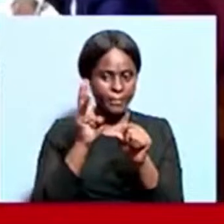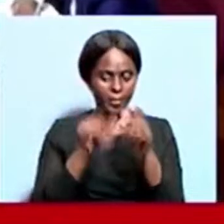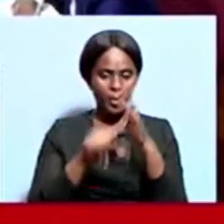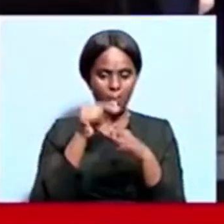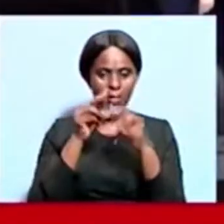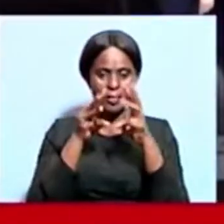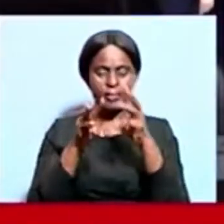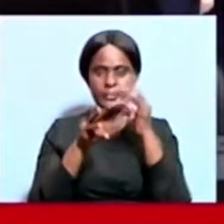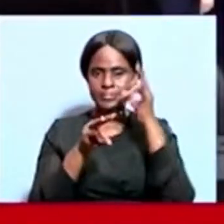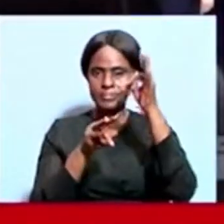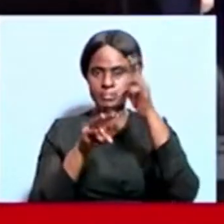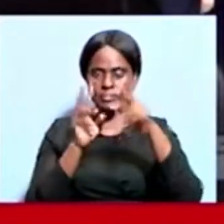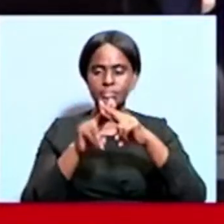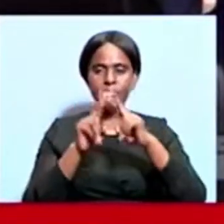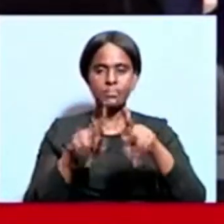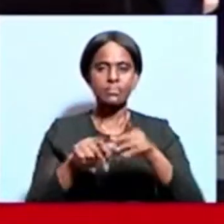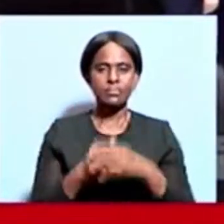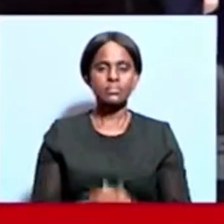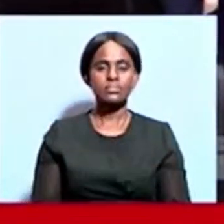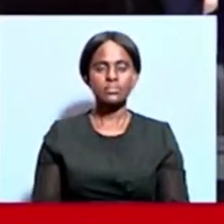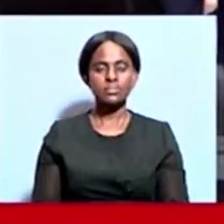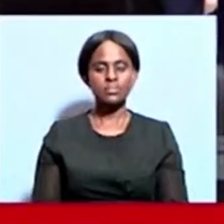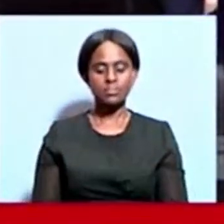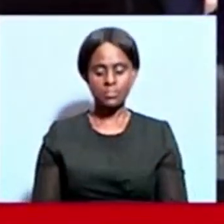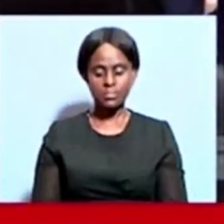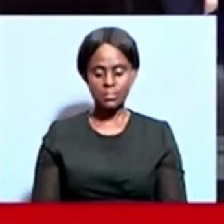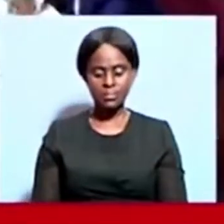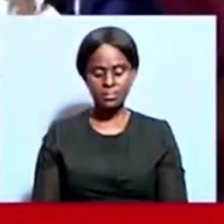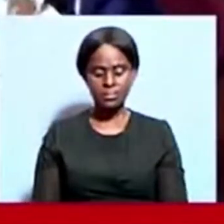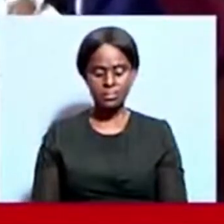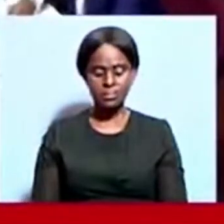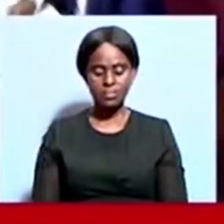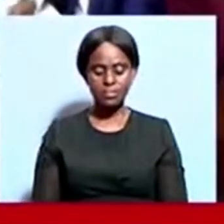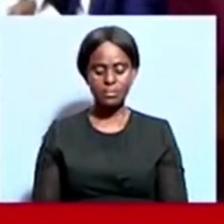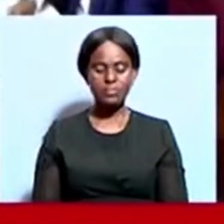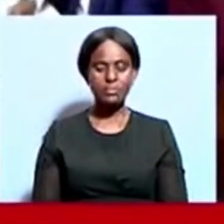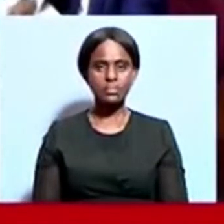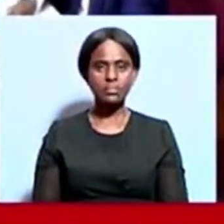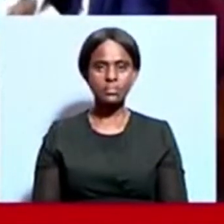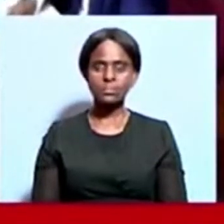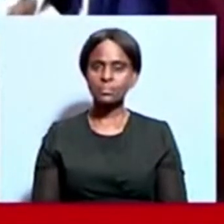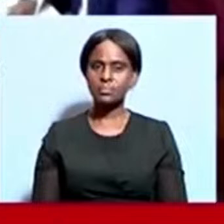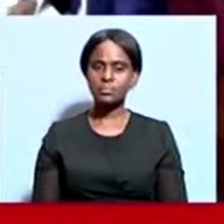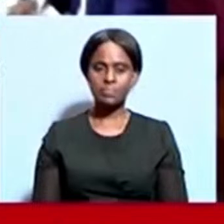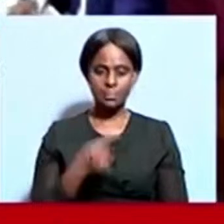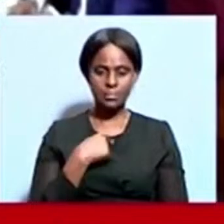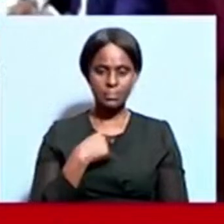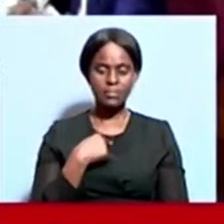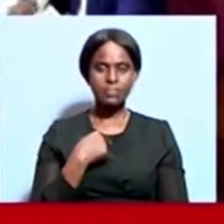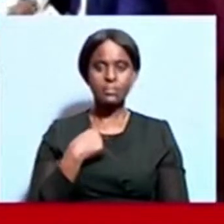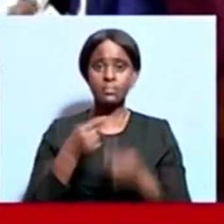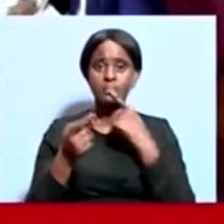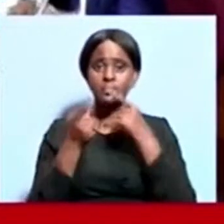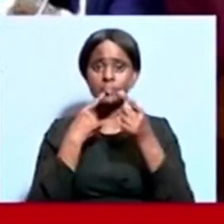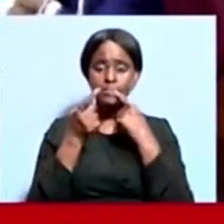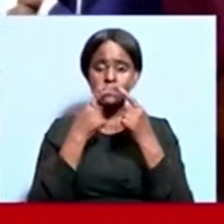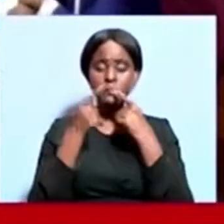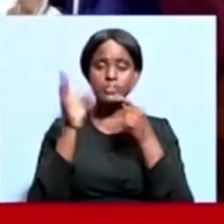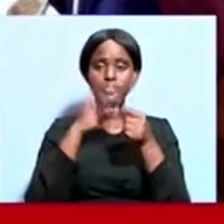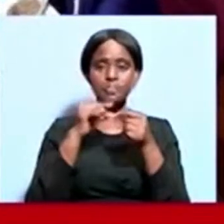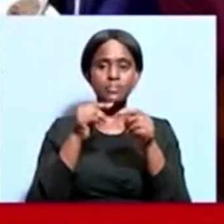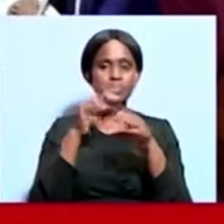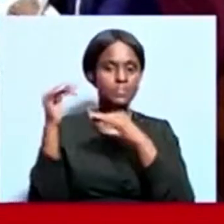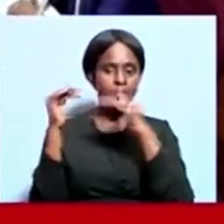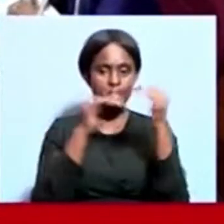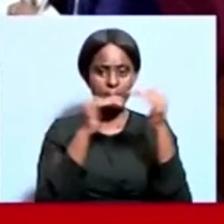forward. Chair, let me not commit myself. I've said so because the argument that we are getting from the